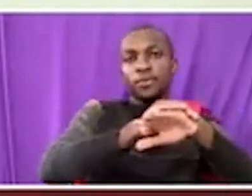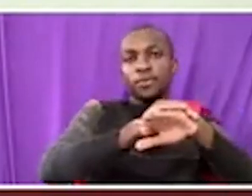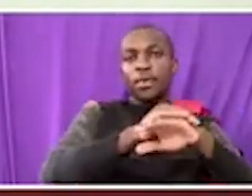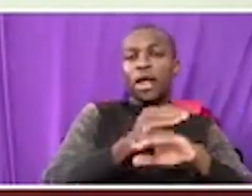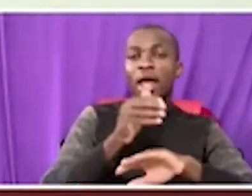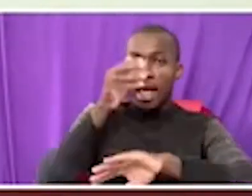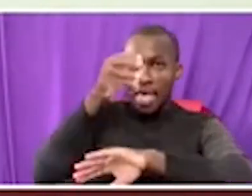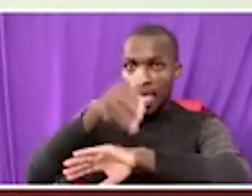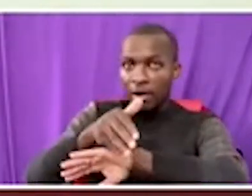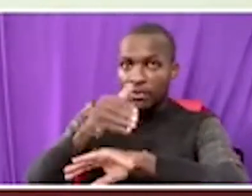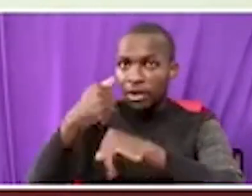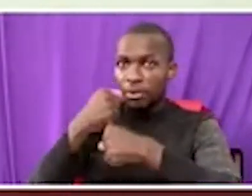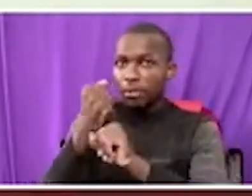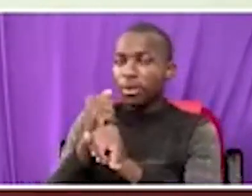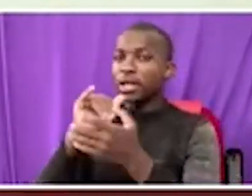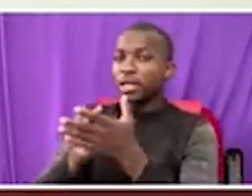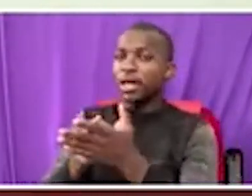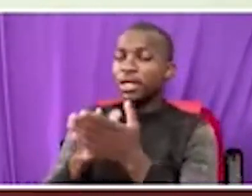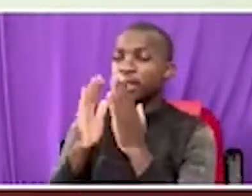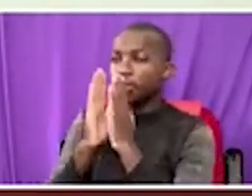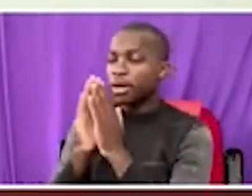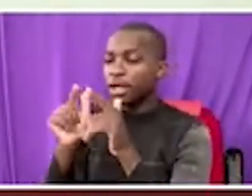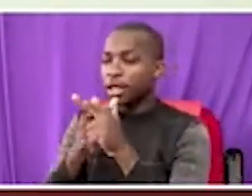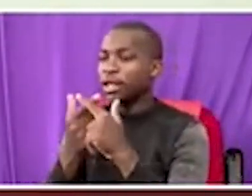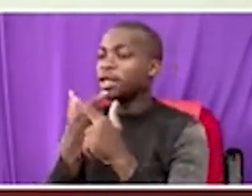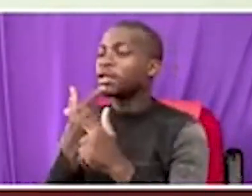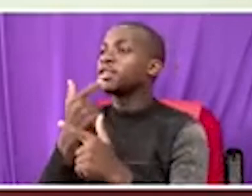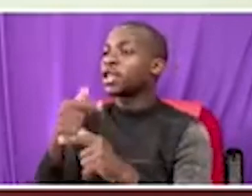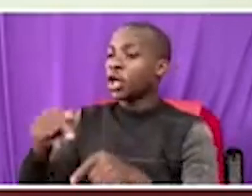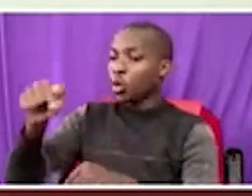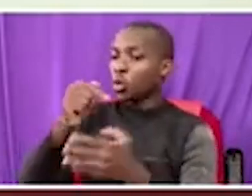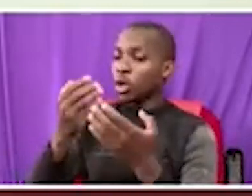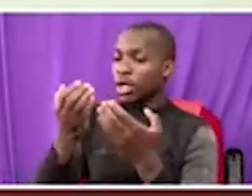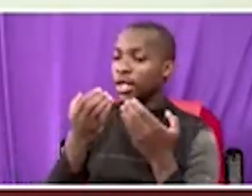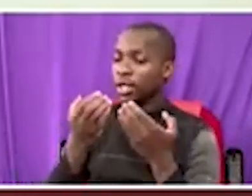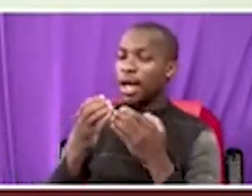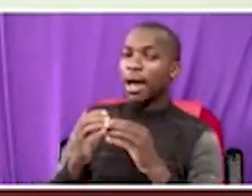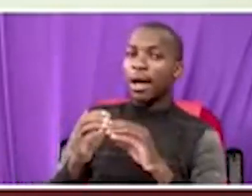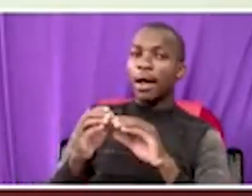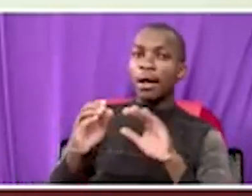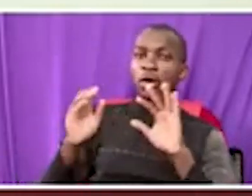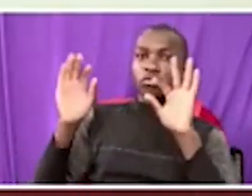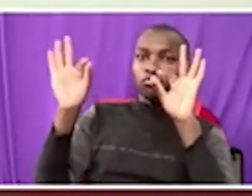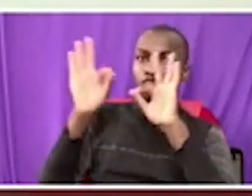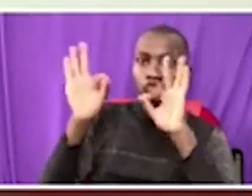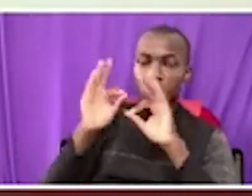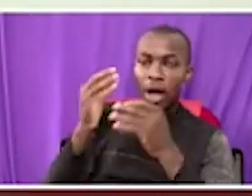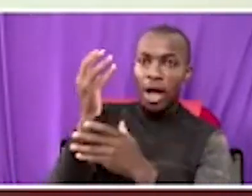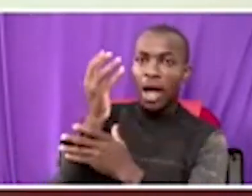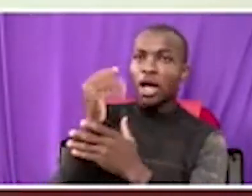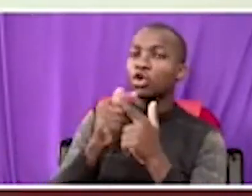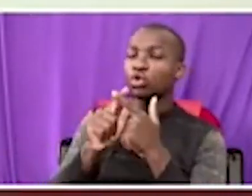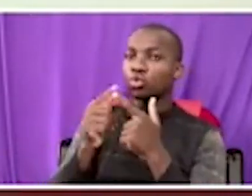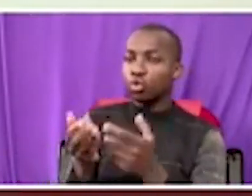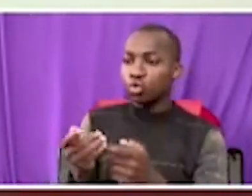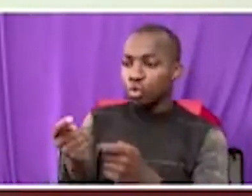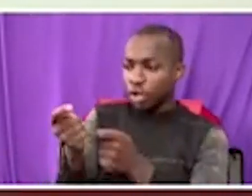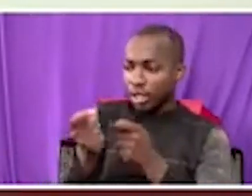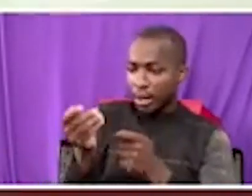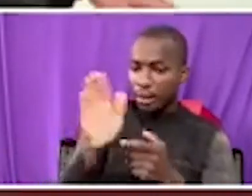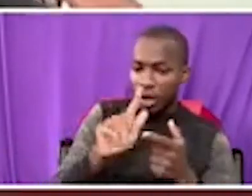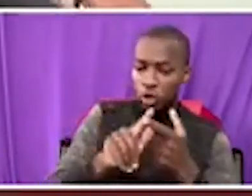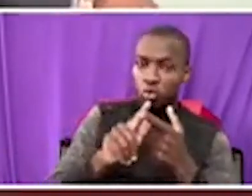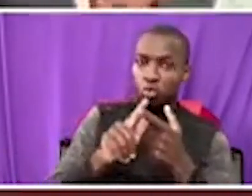After he made that claim, he said, we need a Superman to take us back to those values.